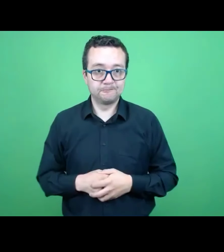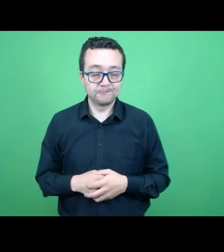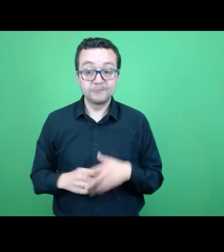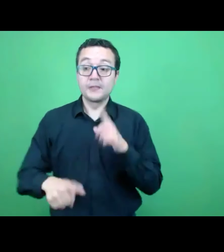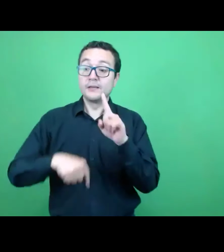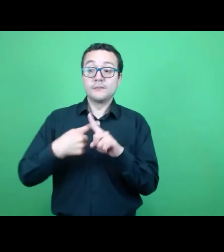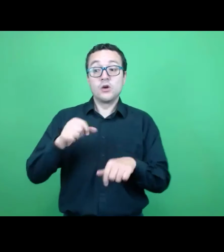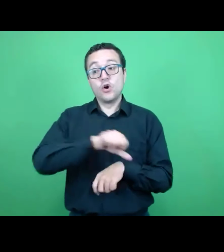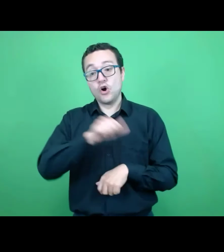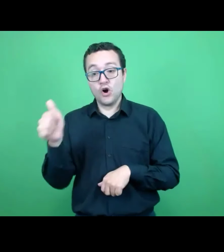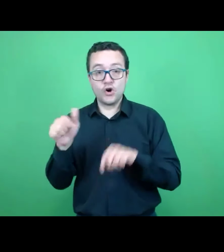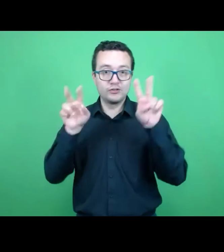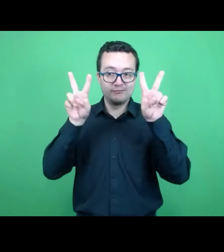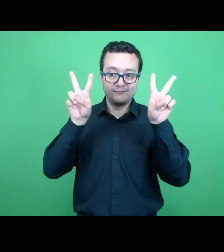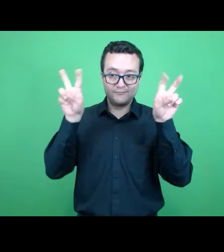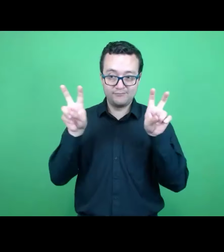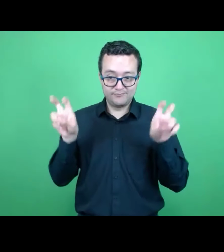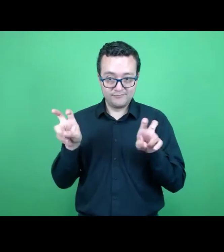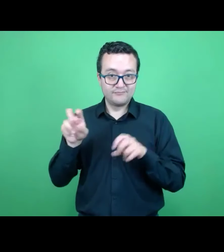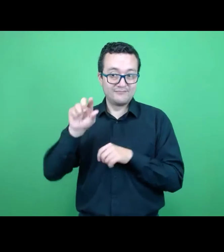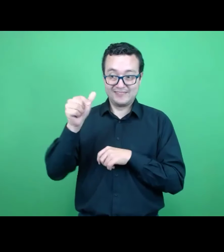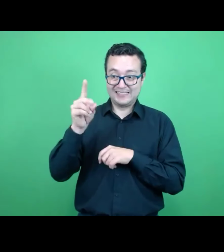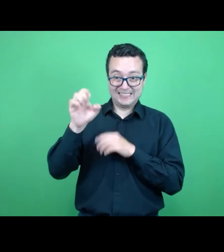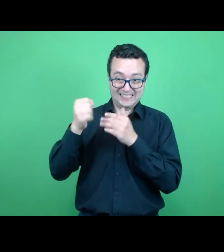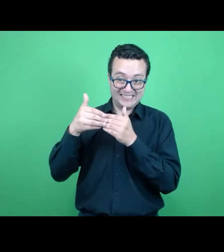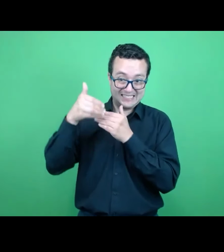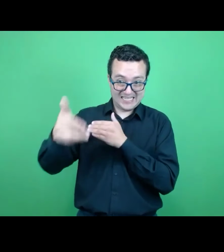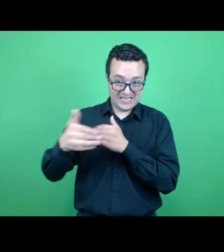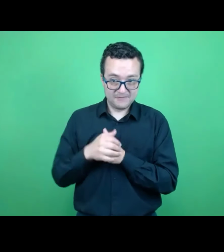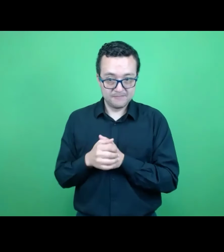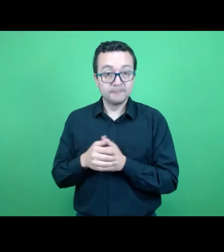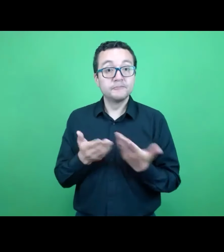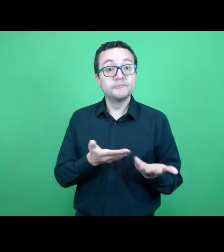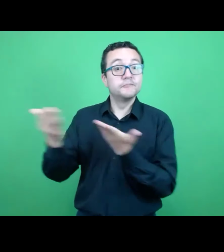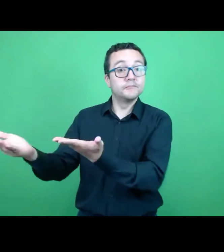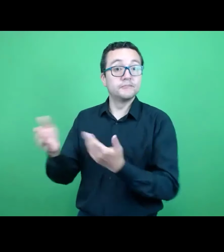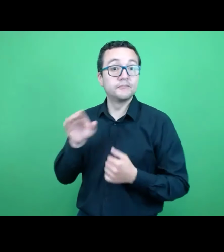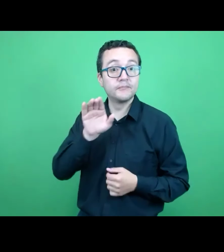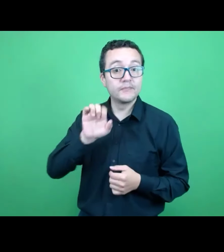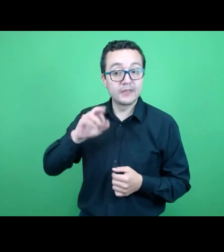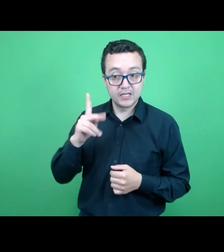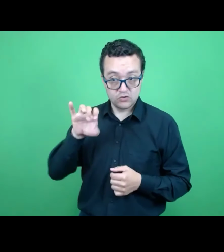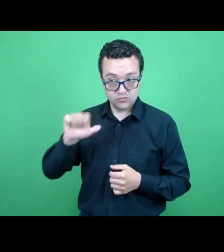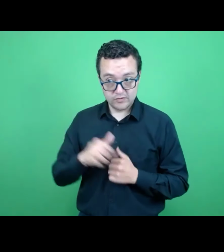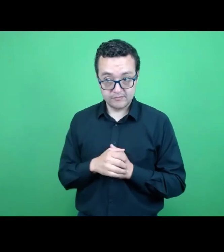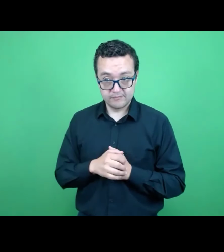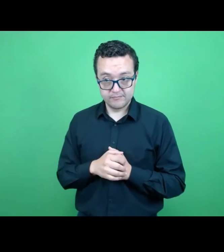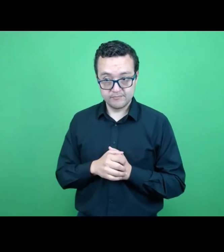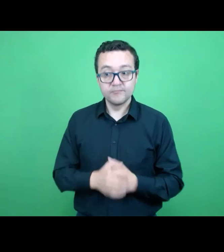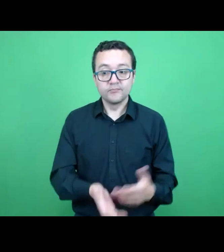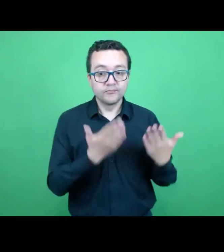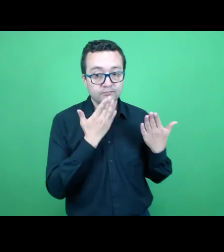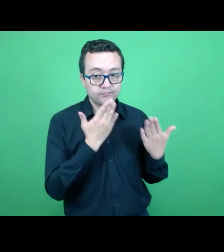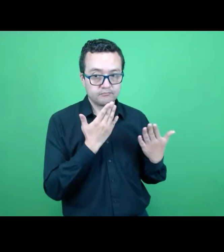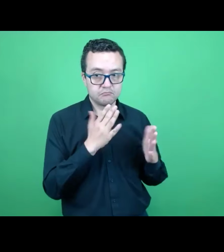Erica, over to you. Thank you. And I think I don't see any hands raised